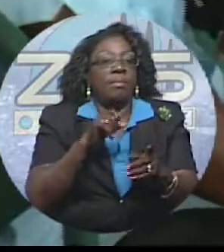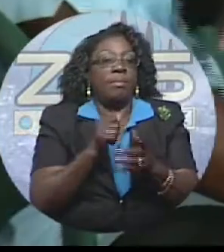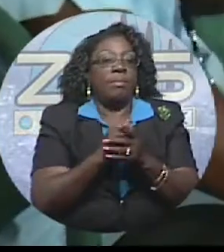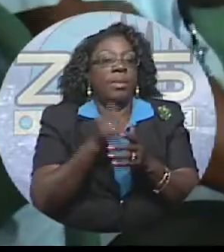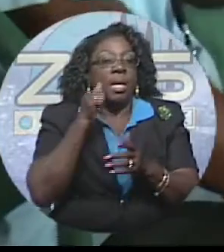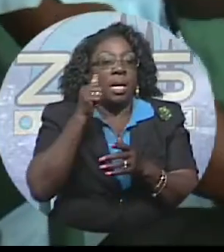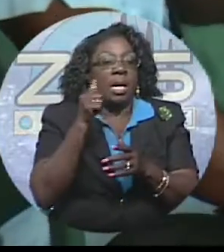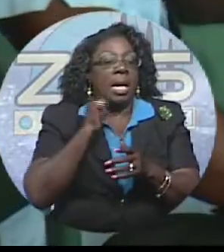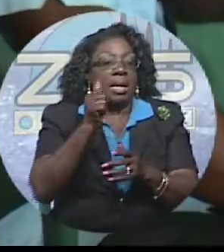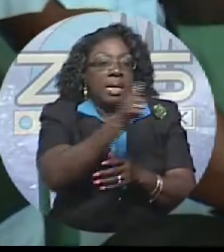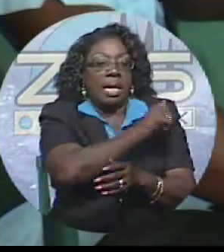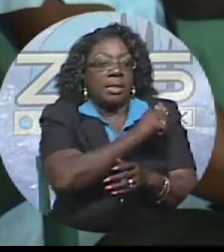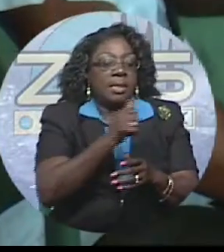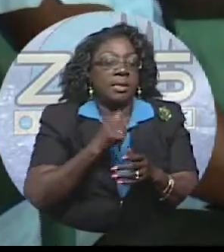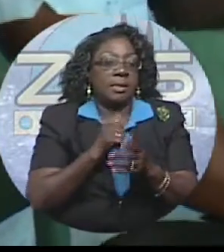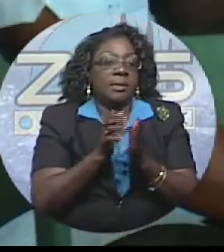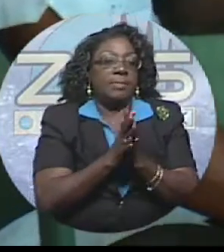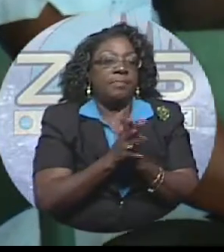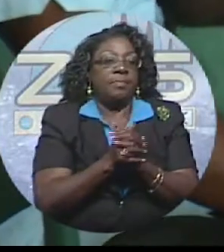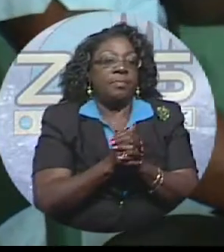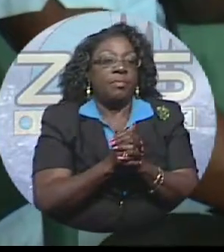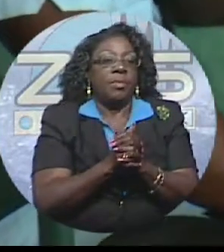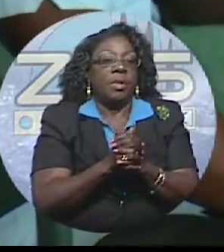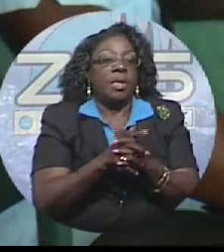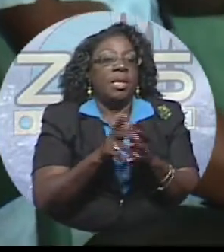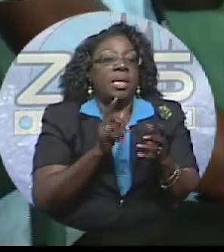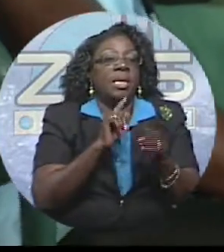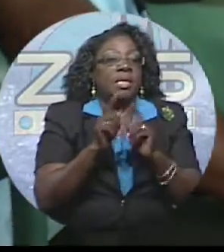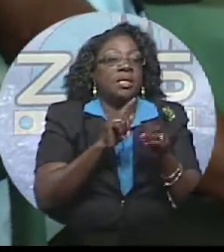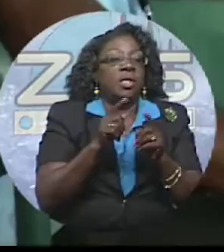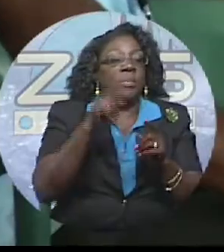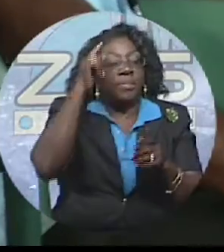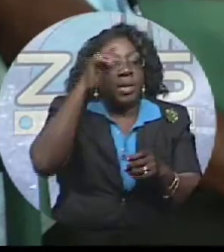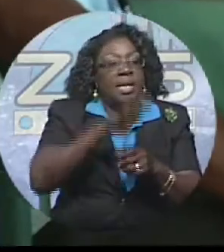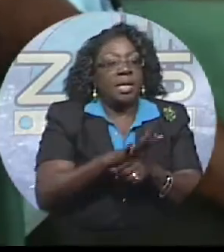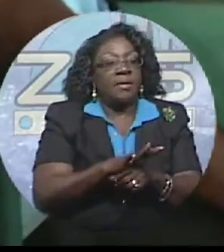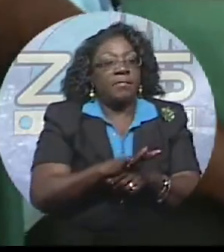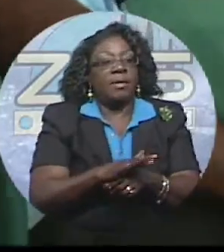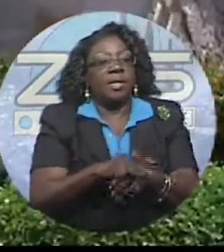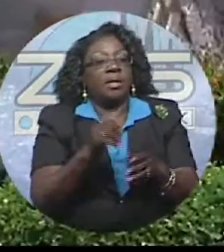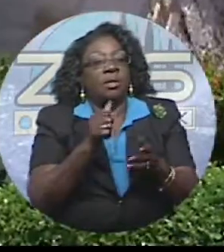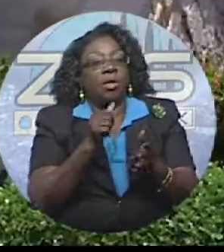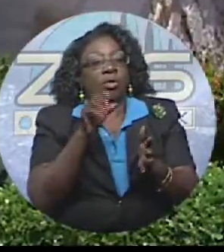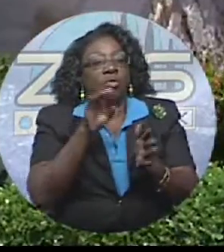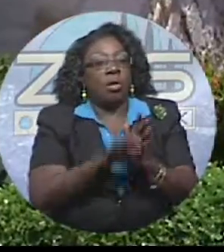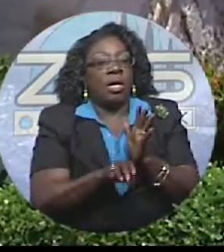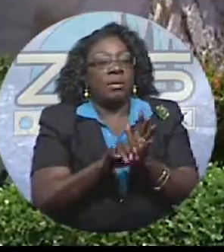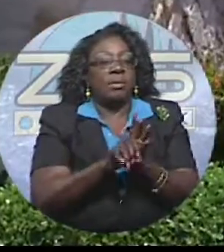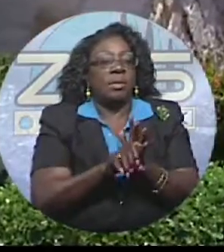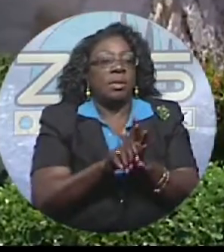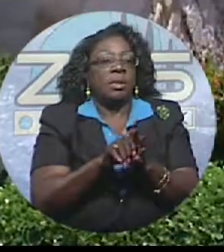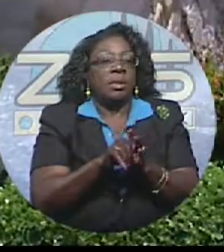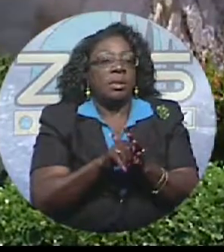Galanis, who was addressing the Rotary Club of West Nassau, says he does not believe Crown land should be sold or conveyed.